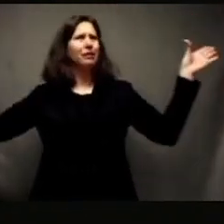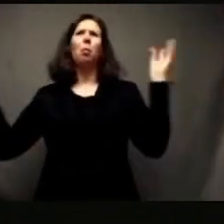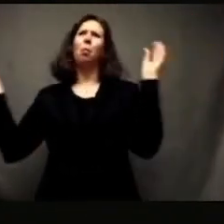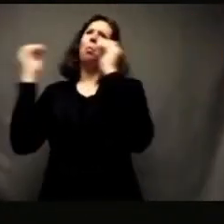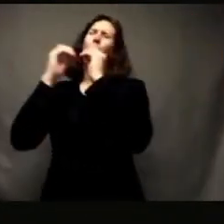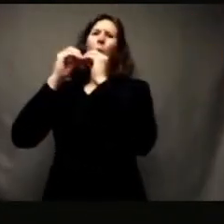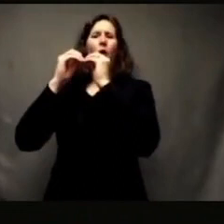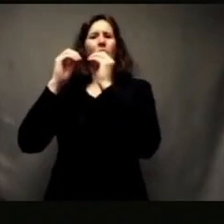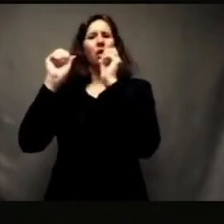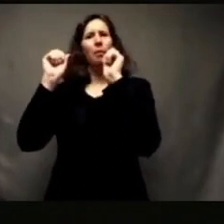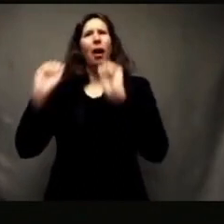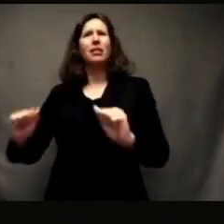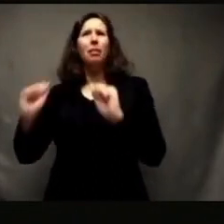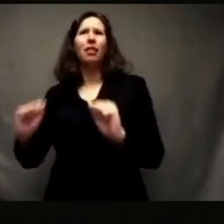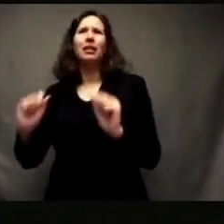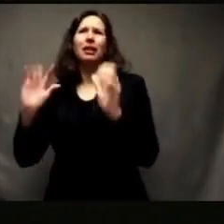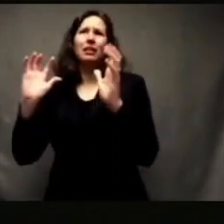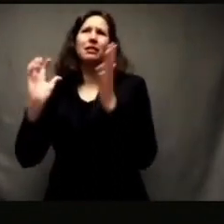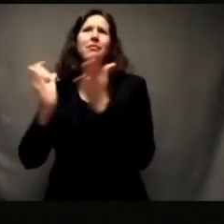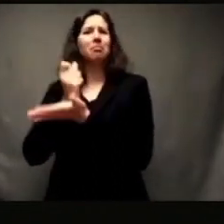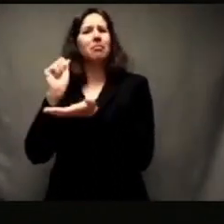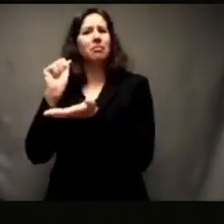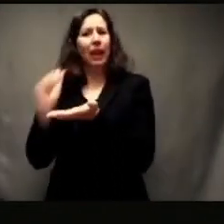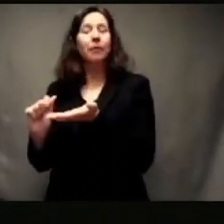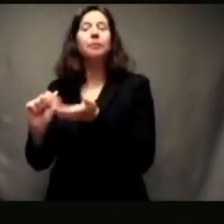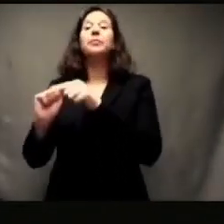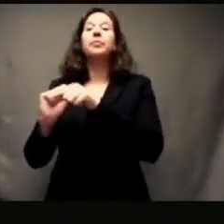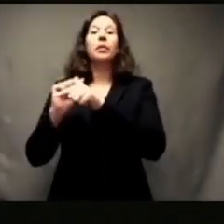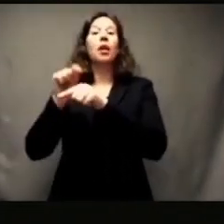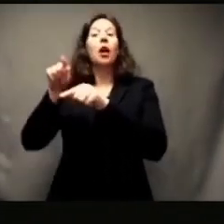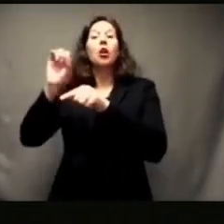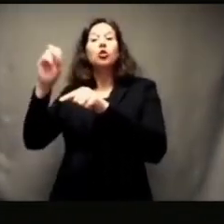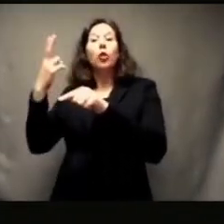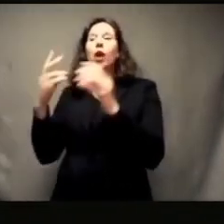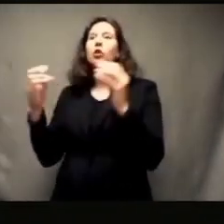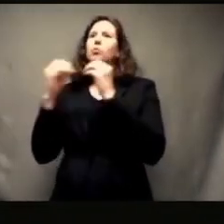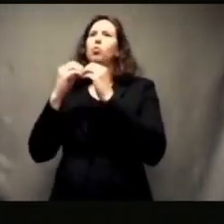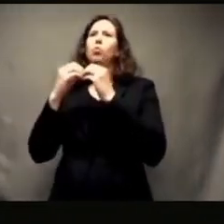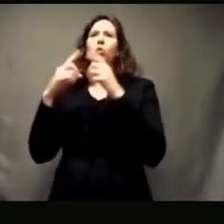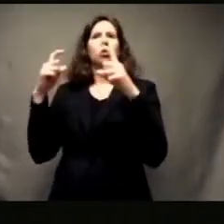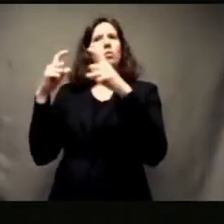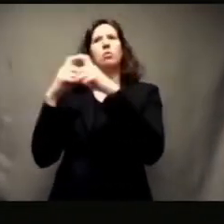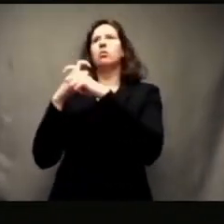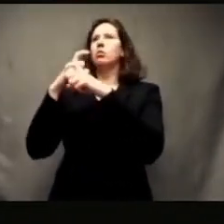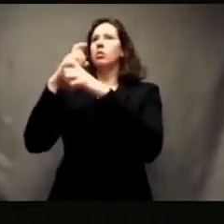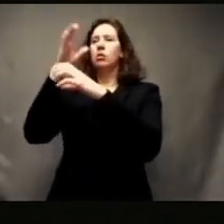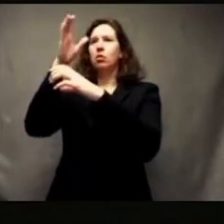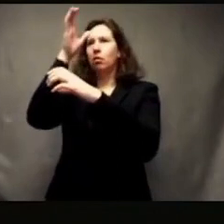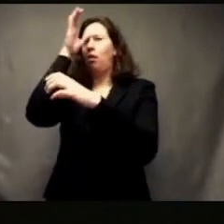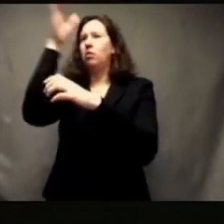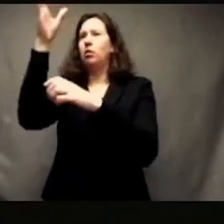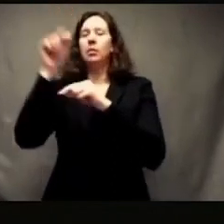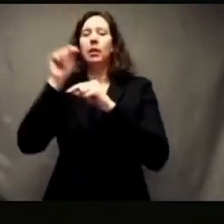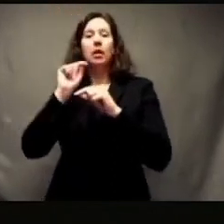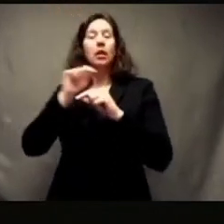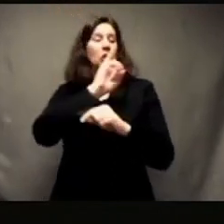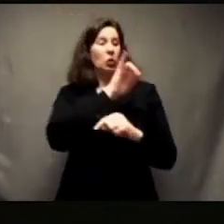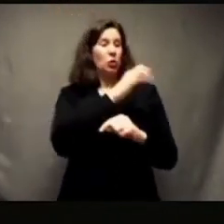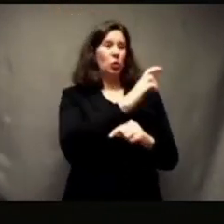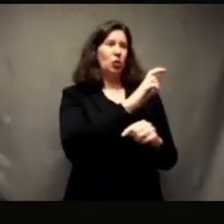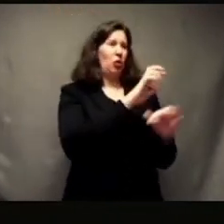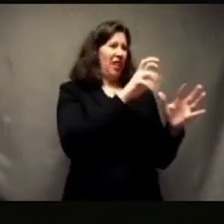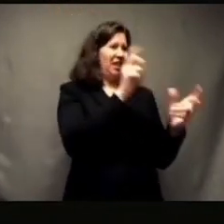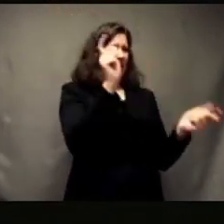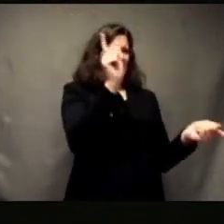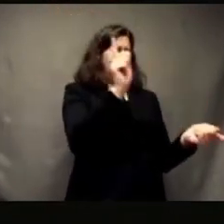directions. And then also there's much more complex concepts. And this was a really conscious decision to kind of scale back for Scratch Junior,